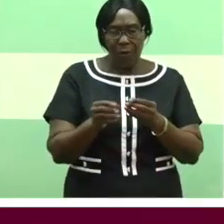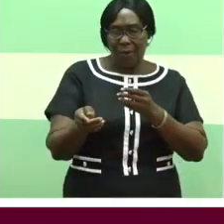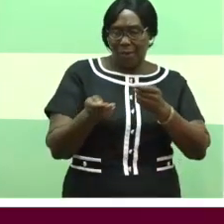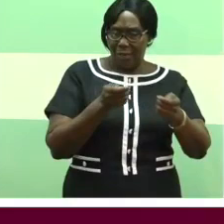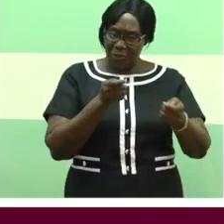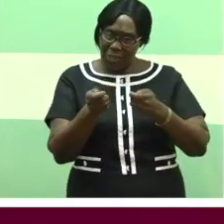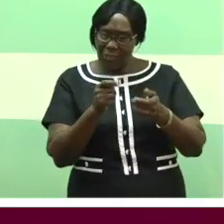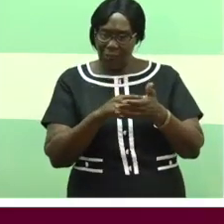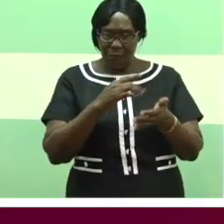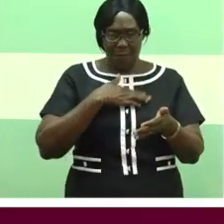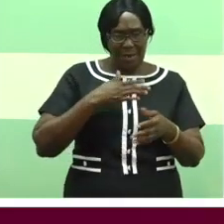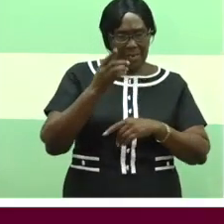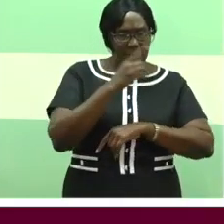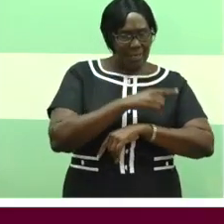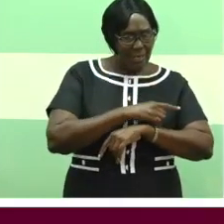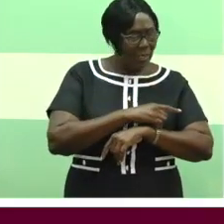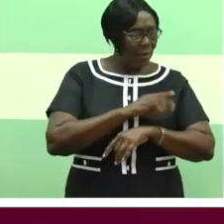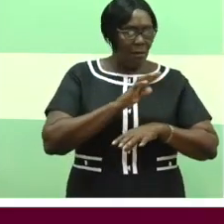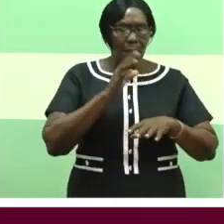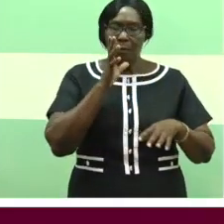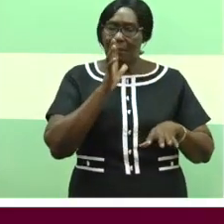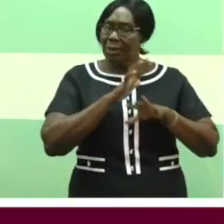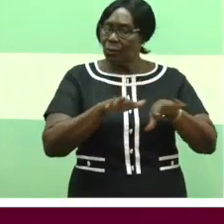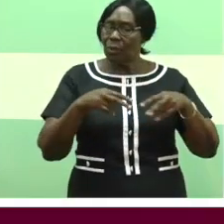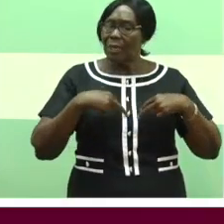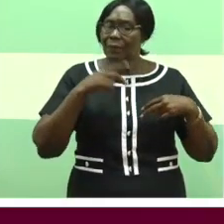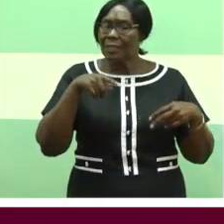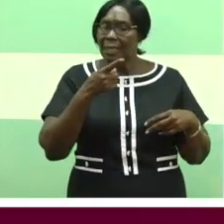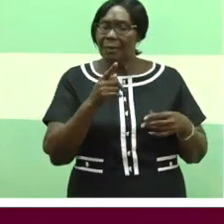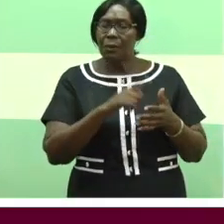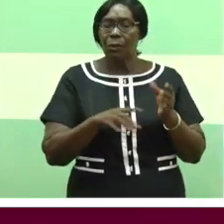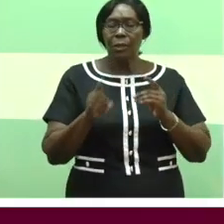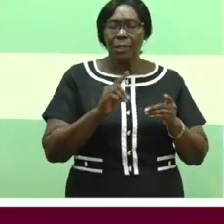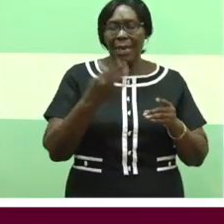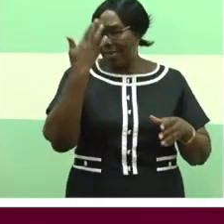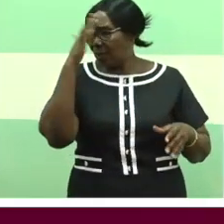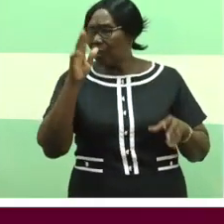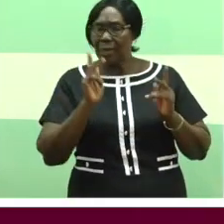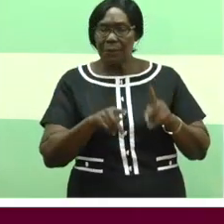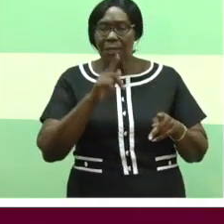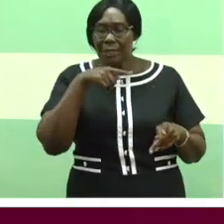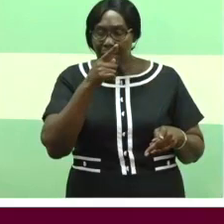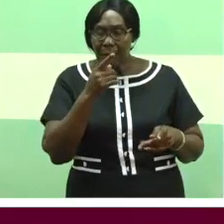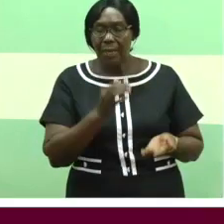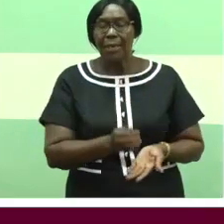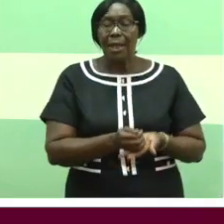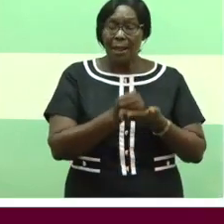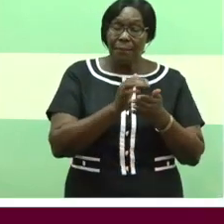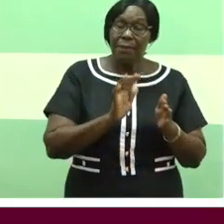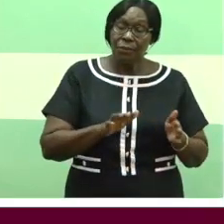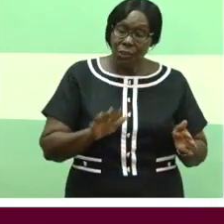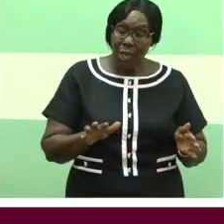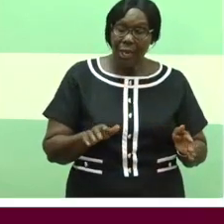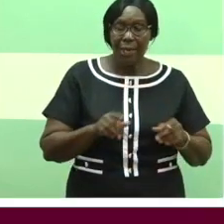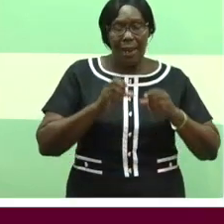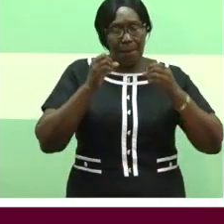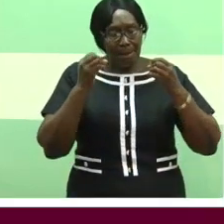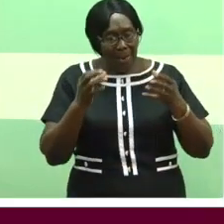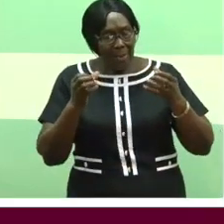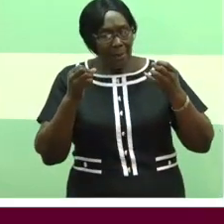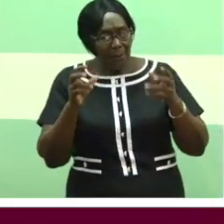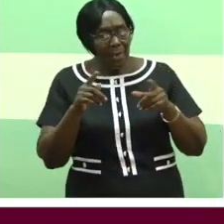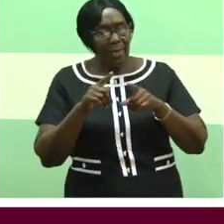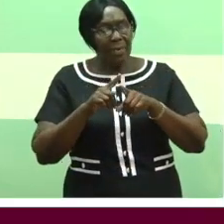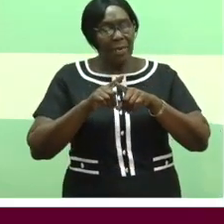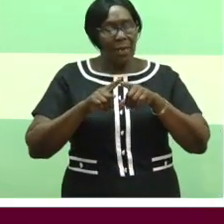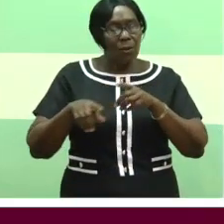my day. Mommy doesn't have to tell me what to do. I do not need for someone to tell me this. And it helps that child in many, many different